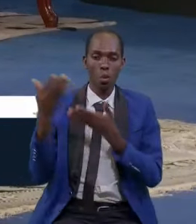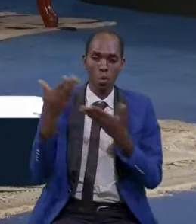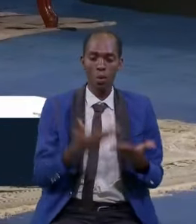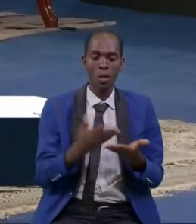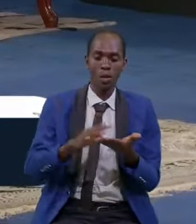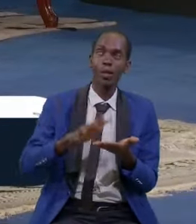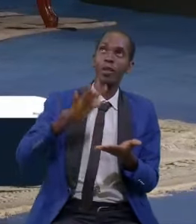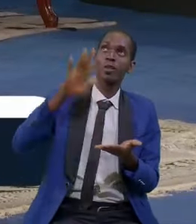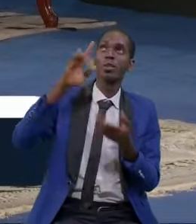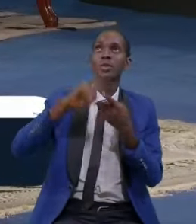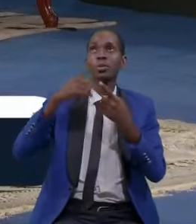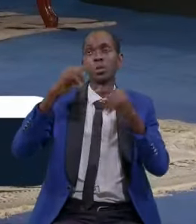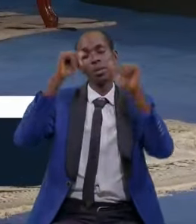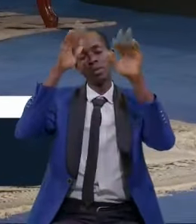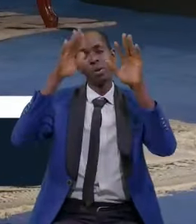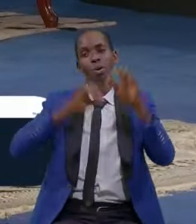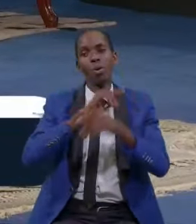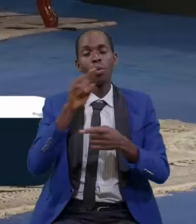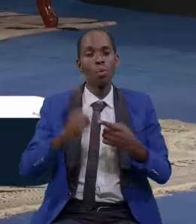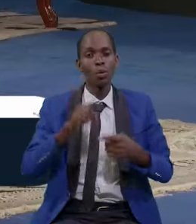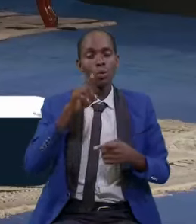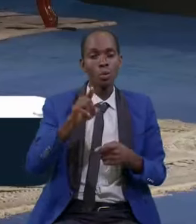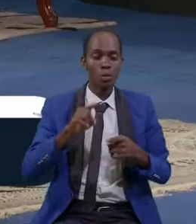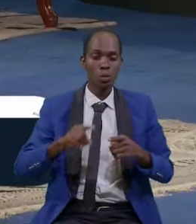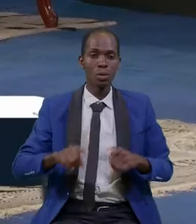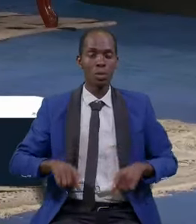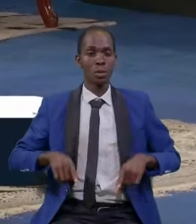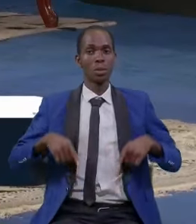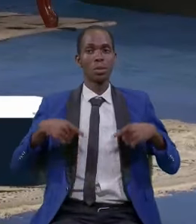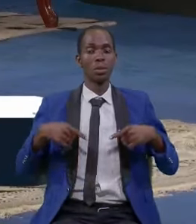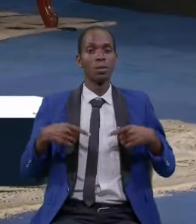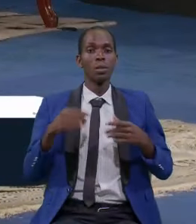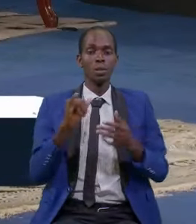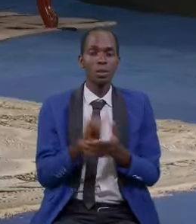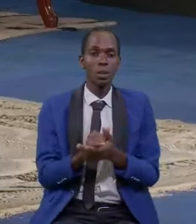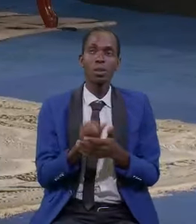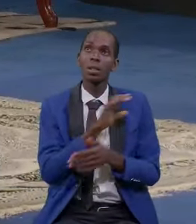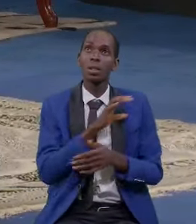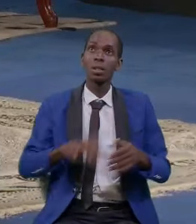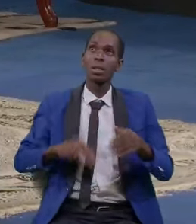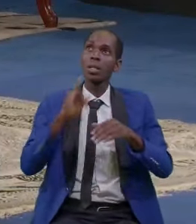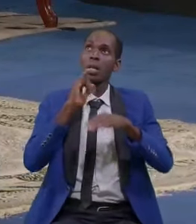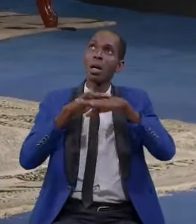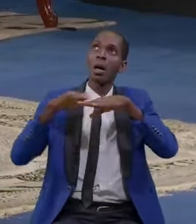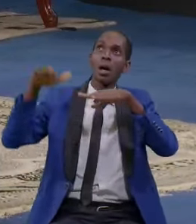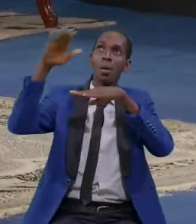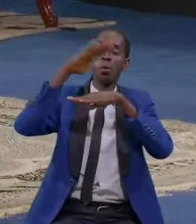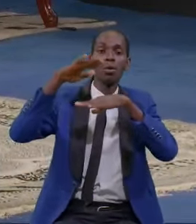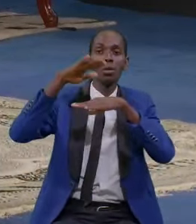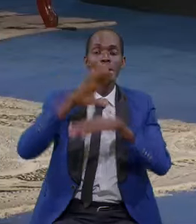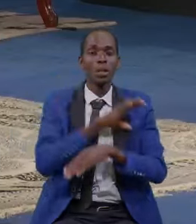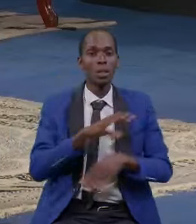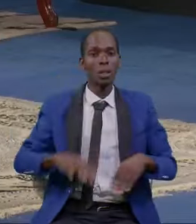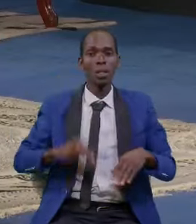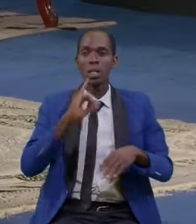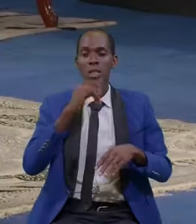Father. When you so live that Christ is above, and Christ is the controller, and Christ